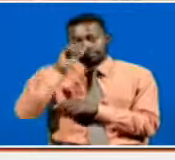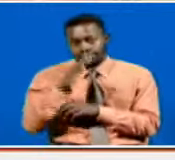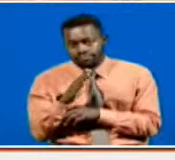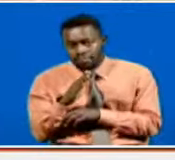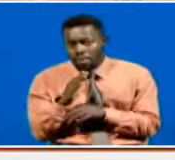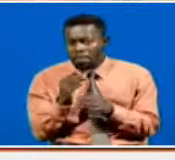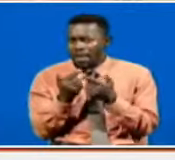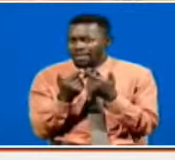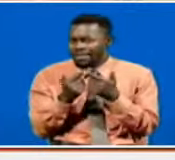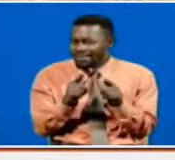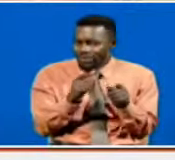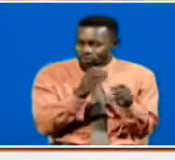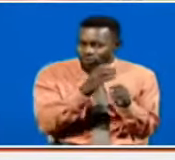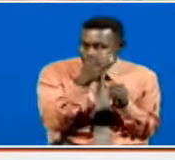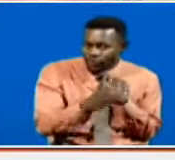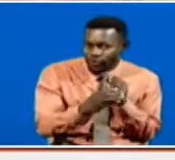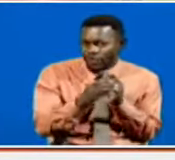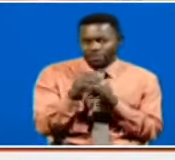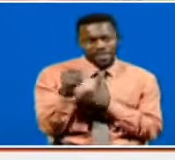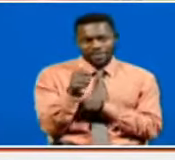Oh, this is not yet conclusive.